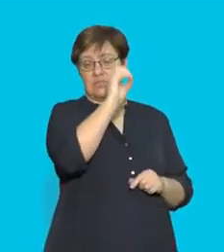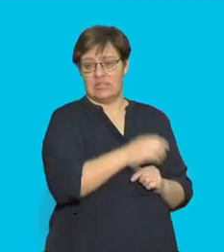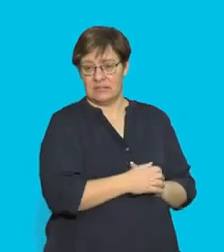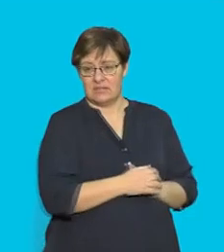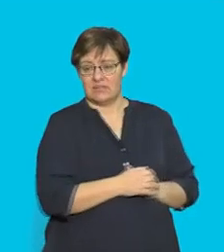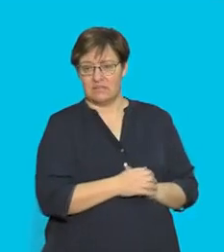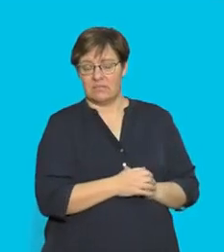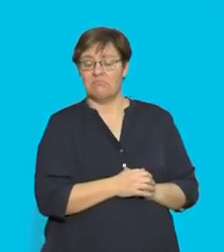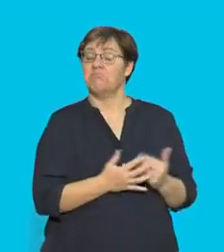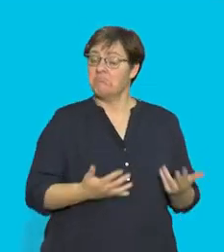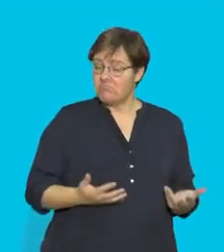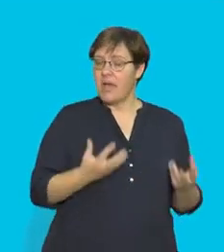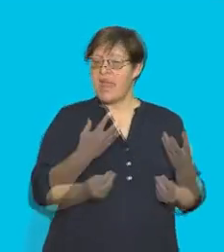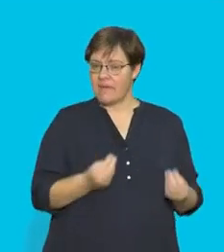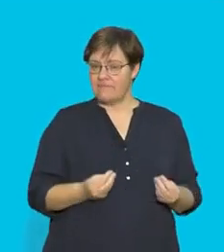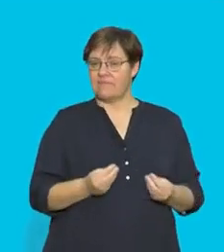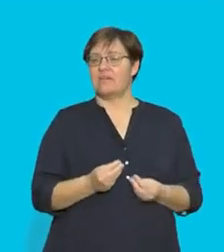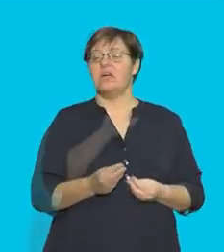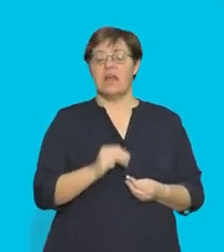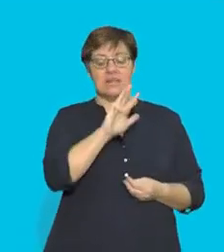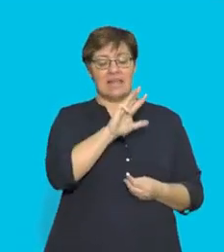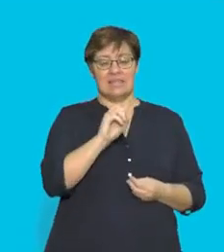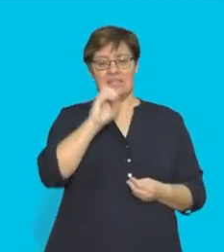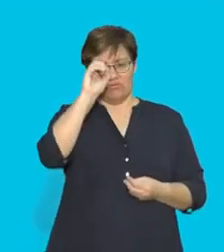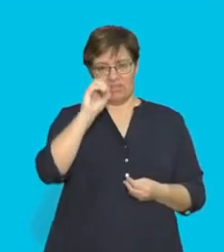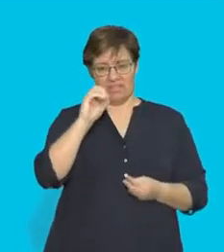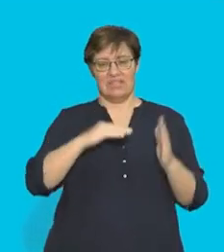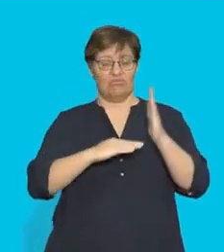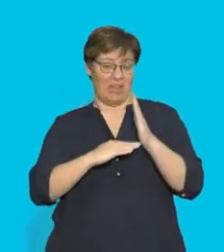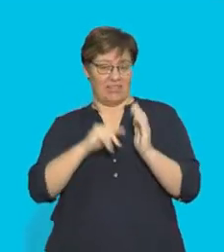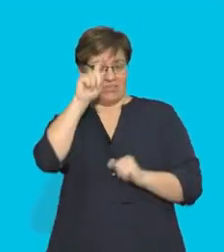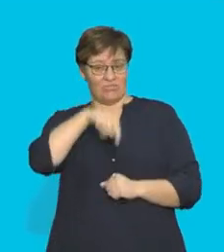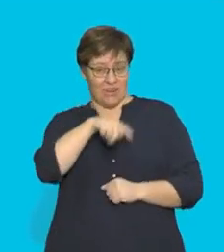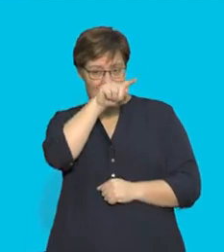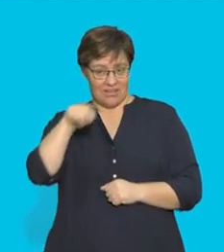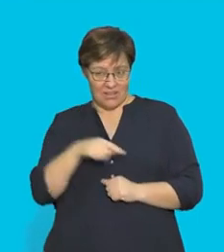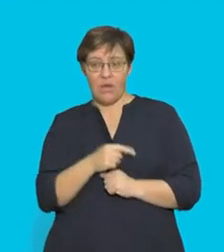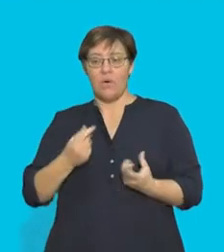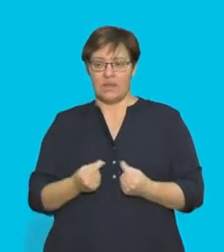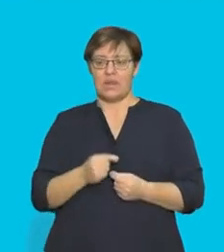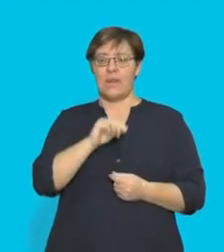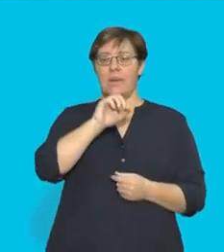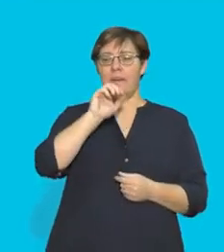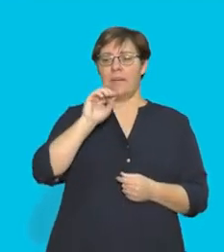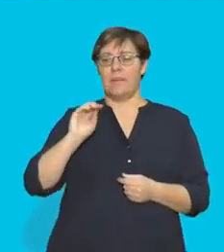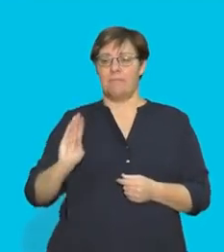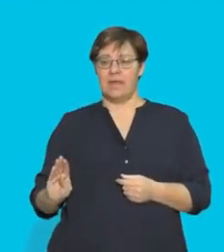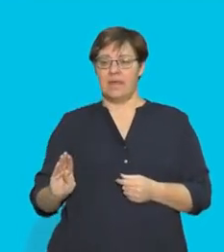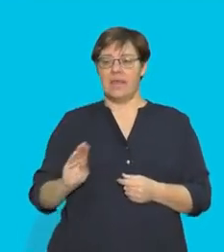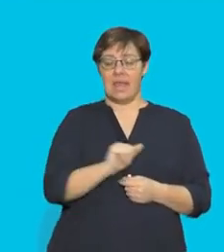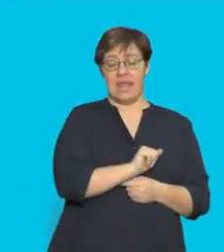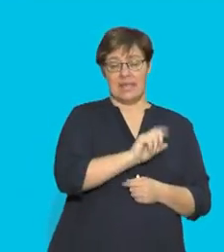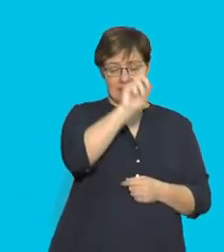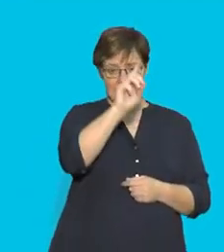90, we actually have a right angle triangle. And because we have a right angle triangle in triangle BAD, we can